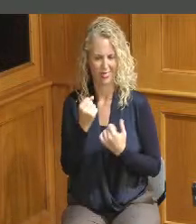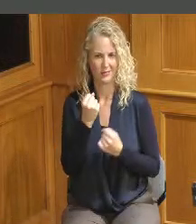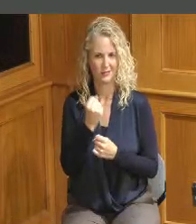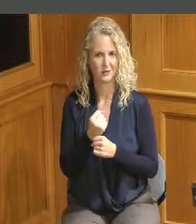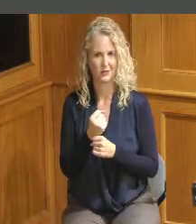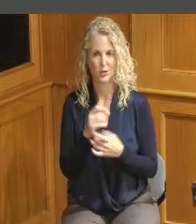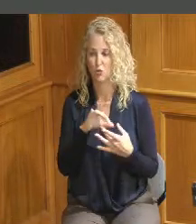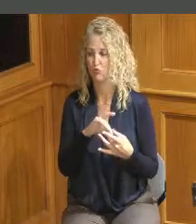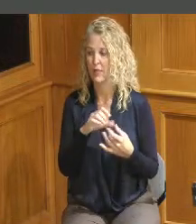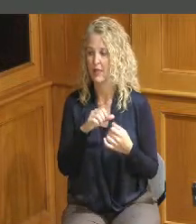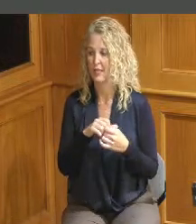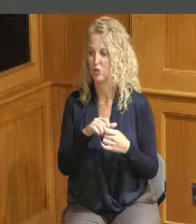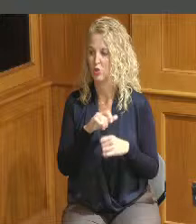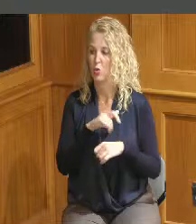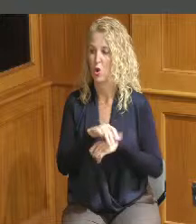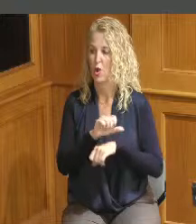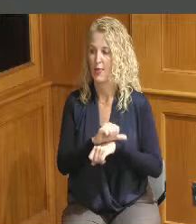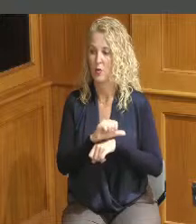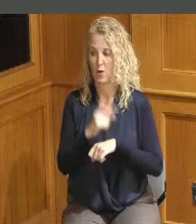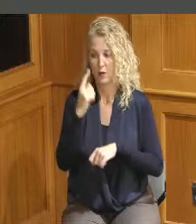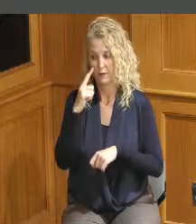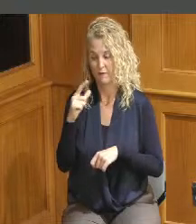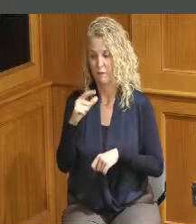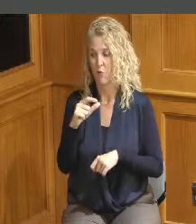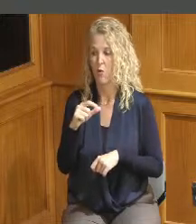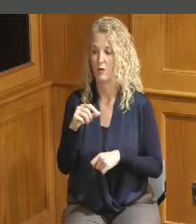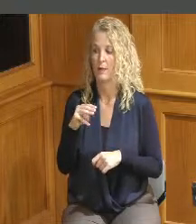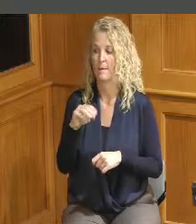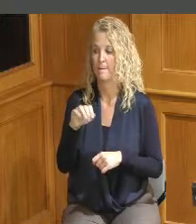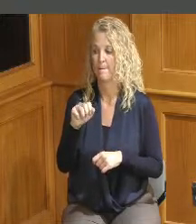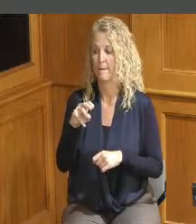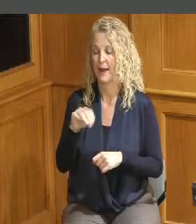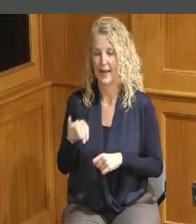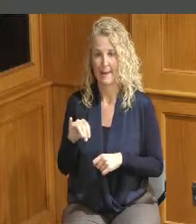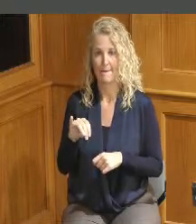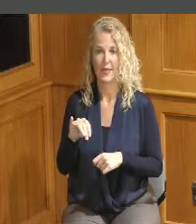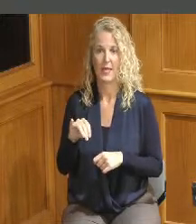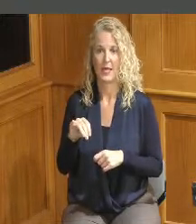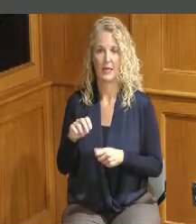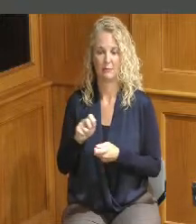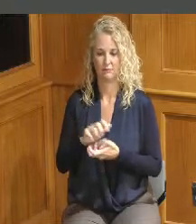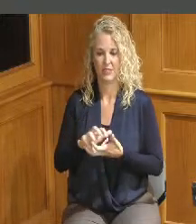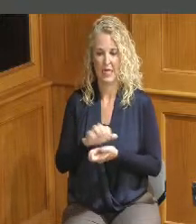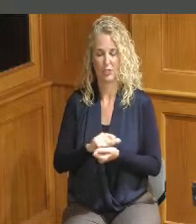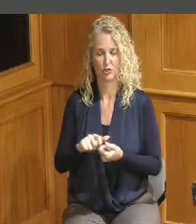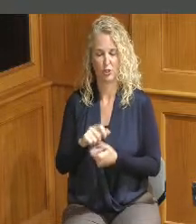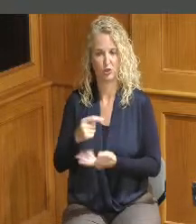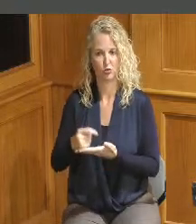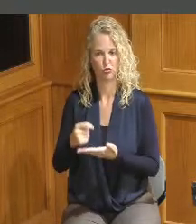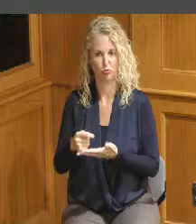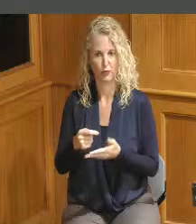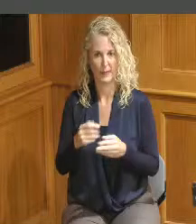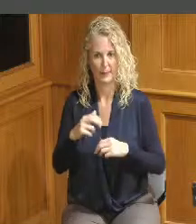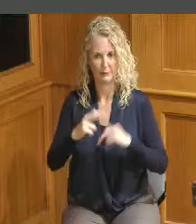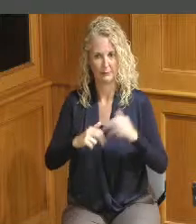relates to the early work packages for the Little Miami wastewater treatment plant, the anaerobic digestion facility out there. I believe